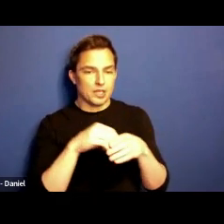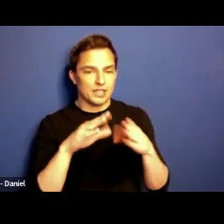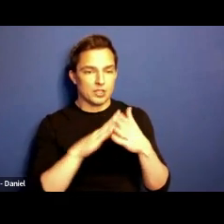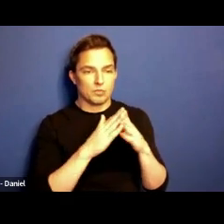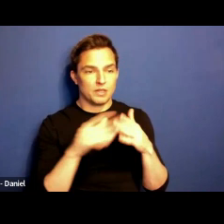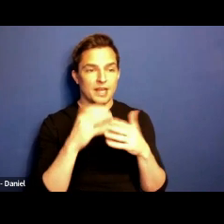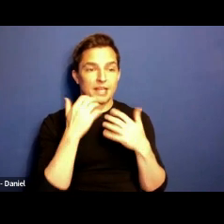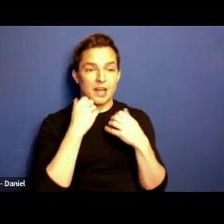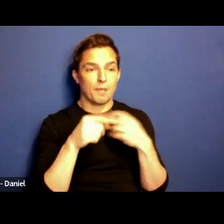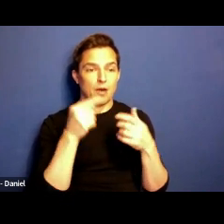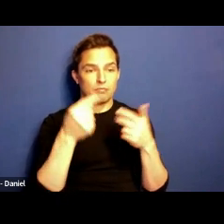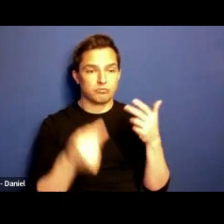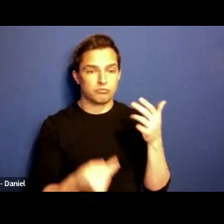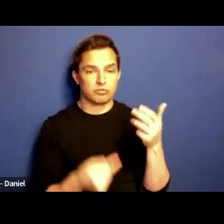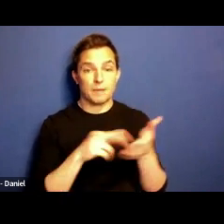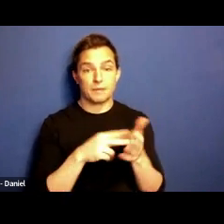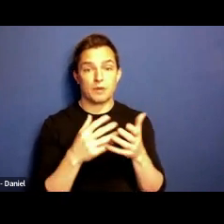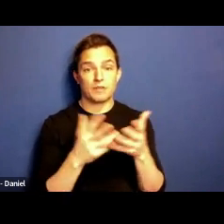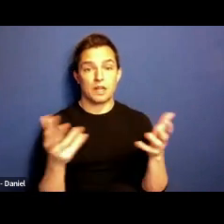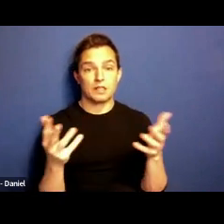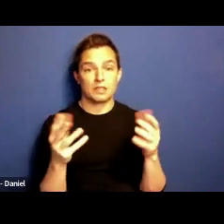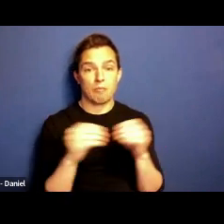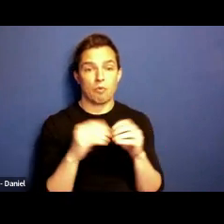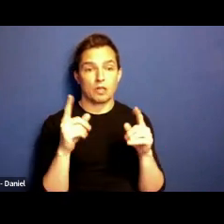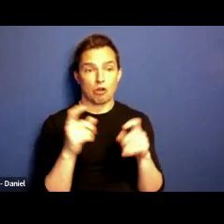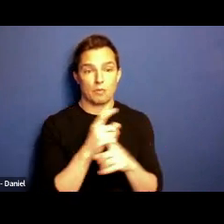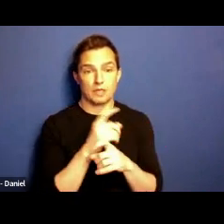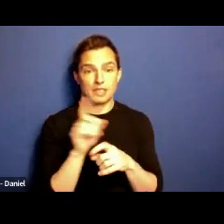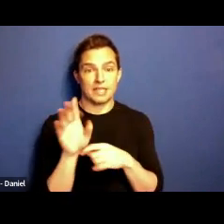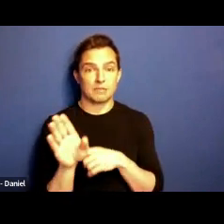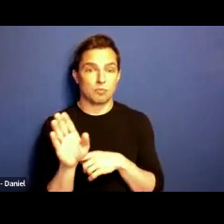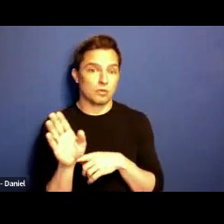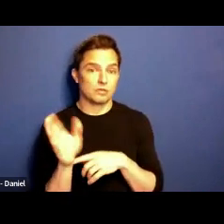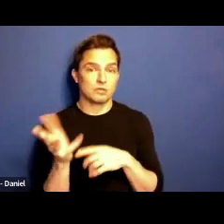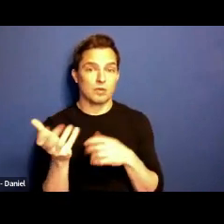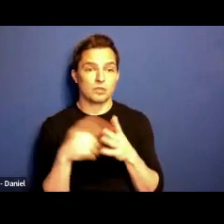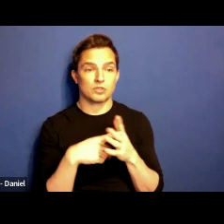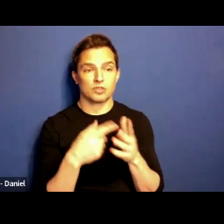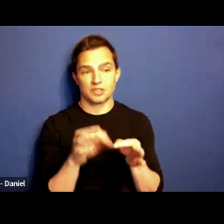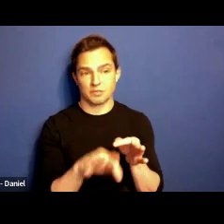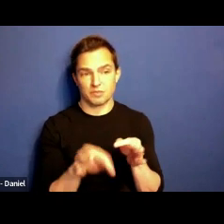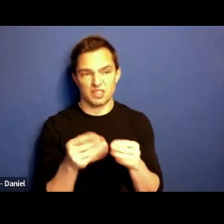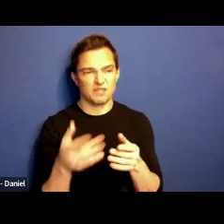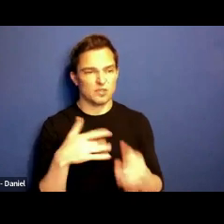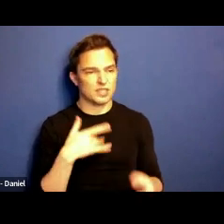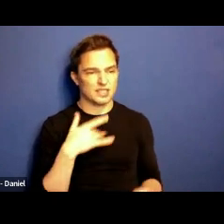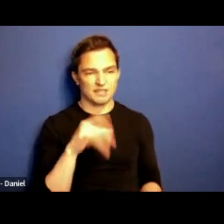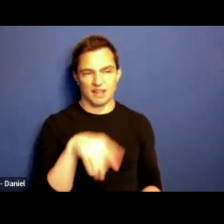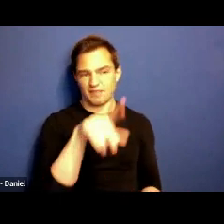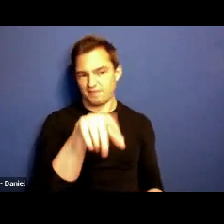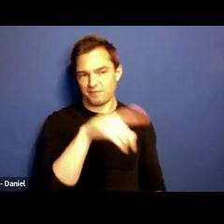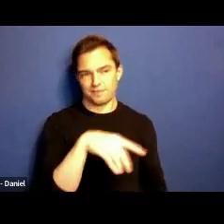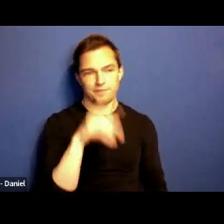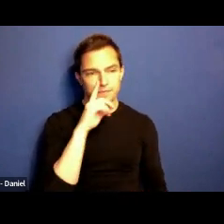about. So we have a much more complicated dashboard. I wanted to start simple just to kind of give you a sense of this, but we really,